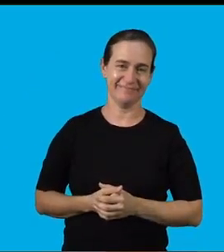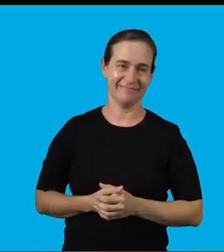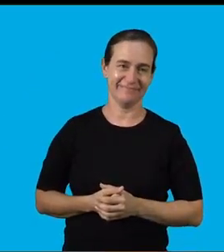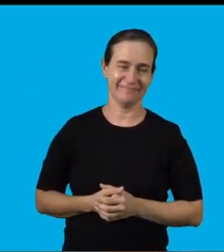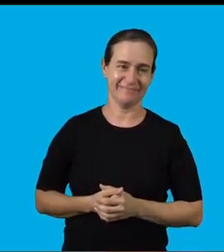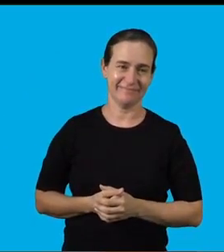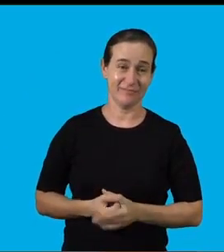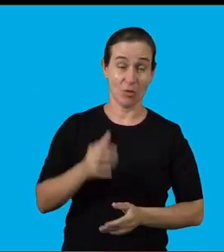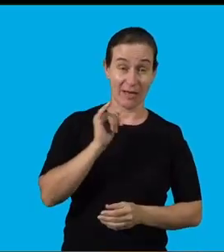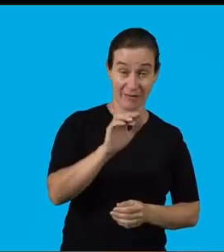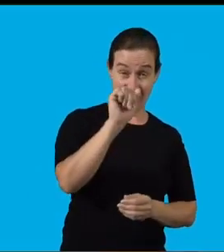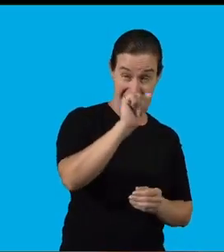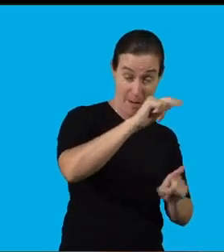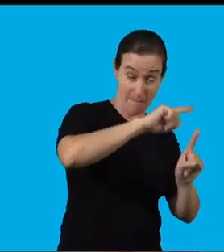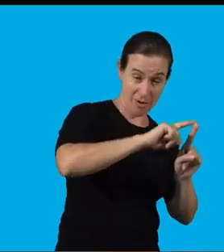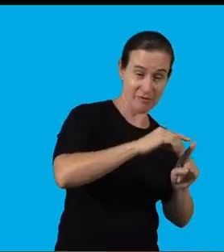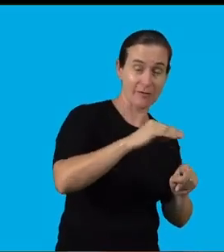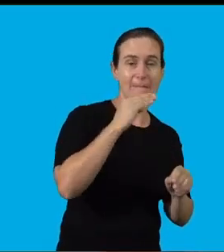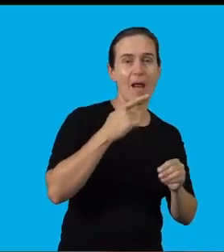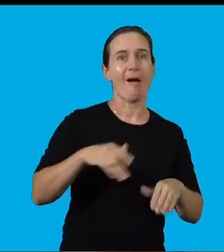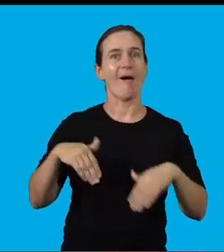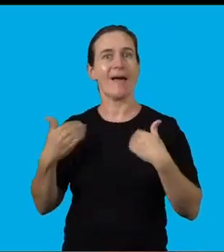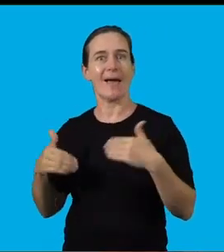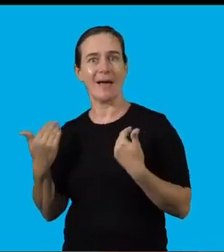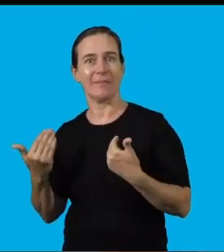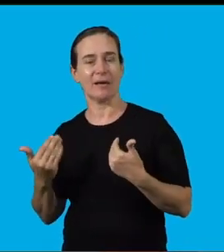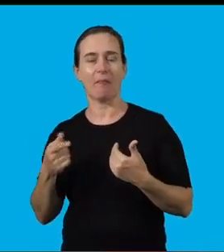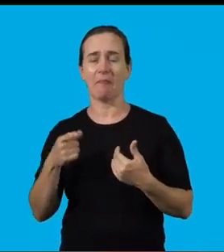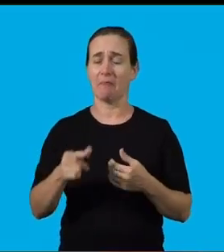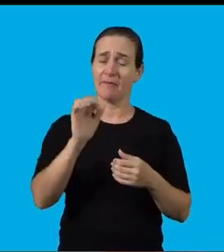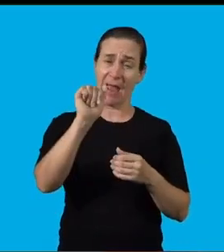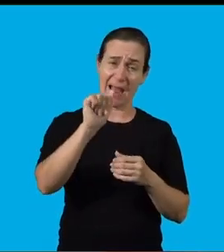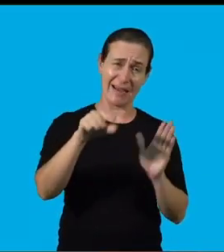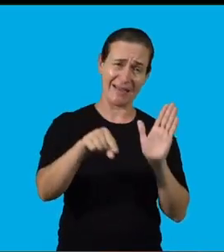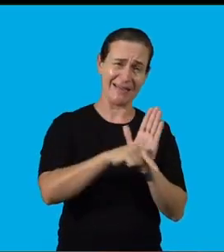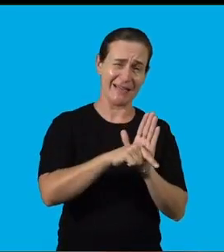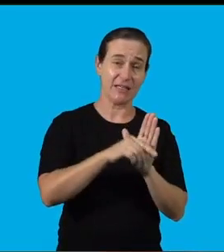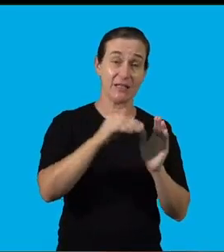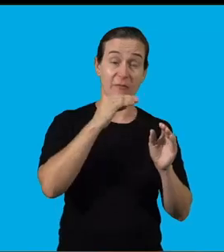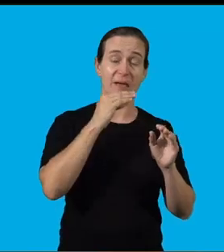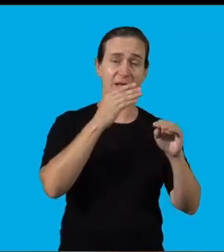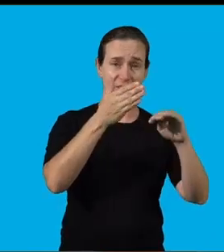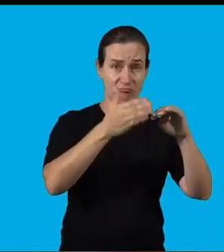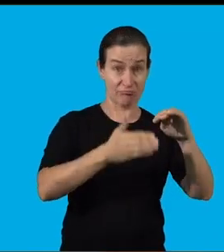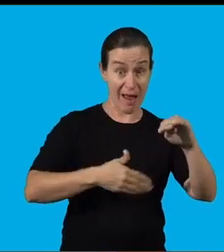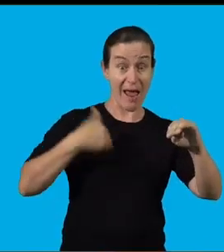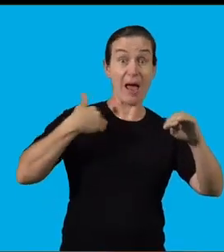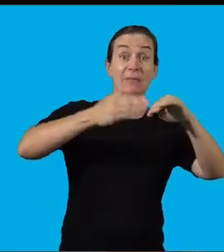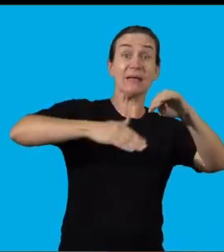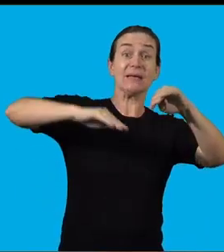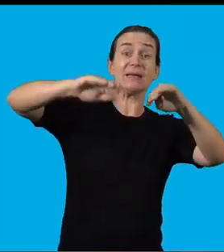is positive, you end up happy. If A was negative, then you have a graph that starts off happy but ends up